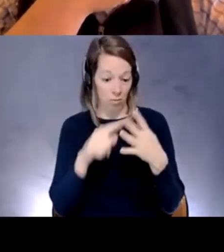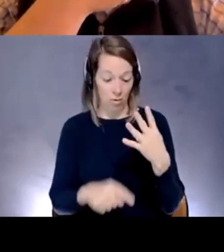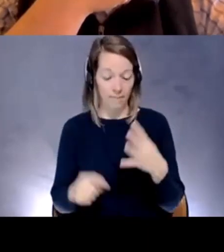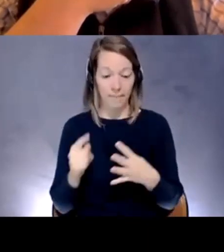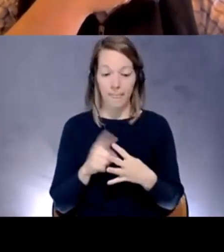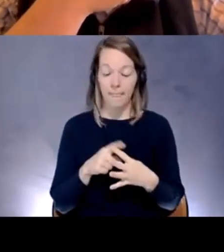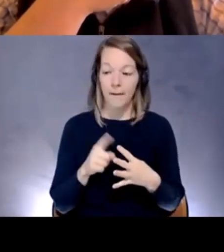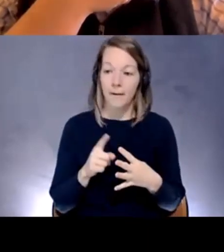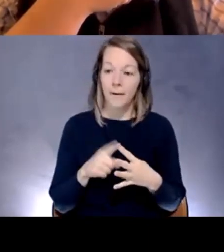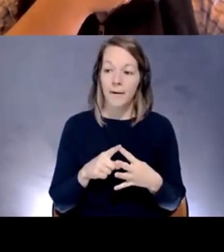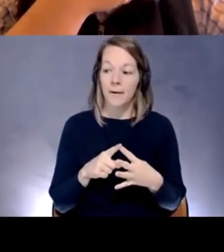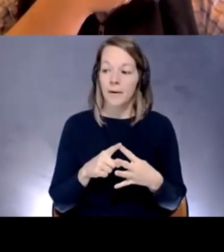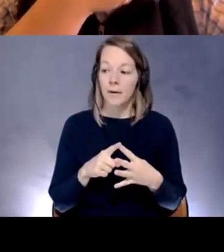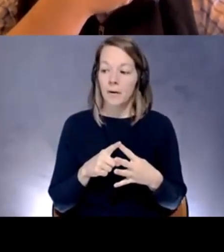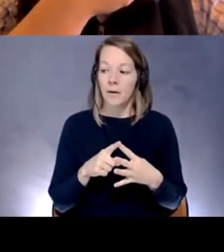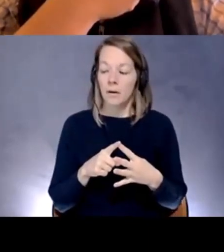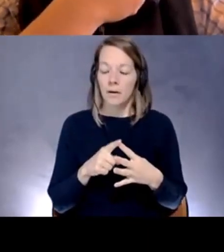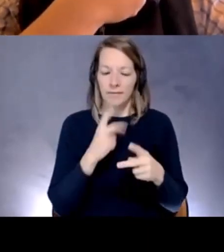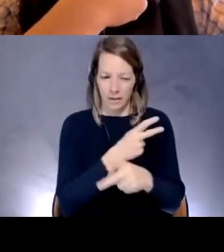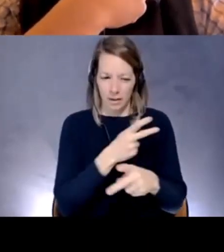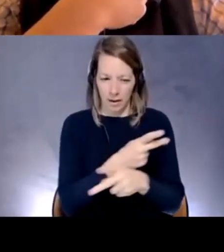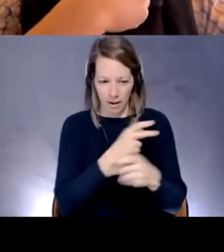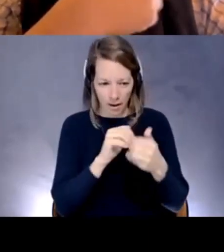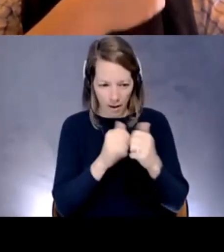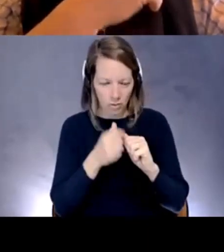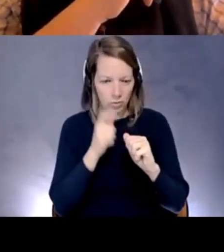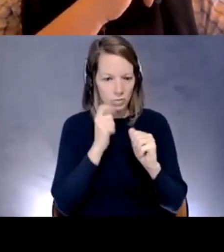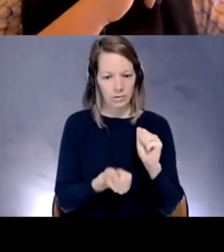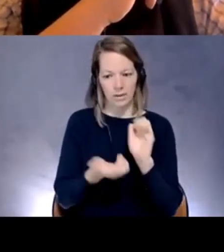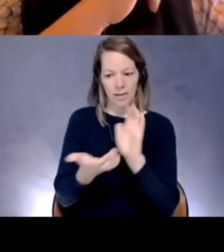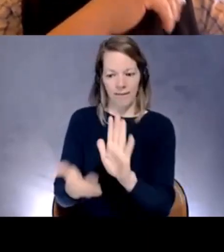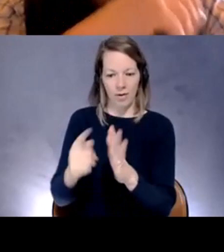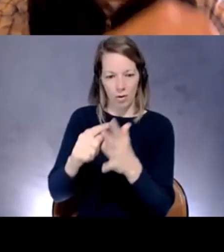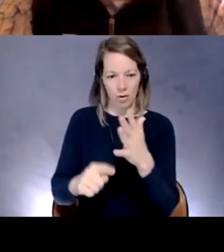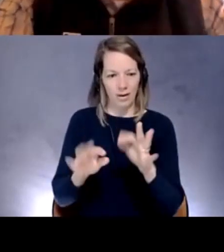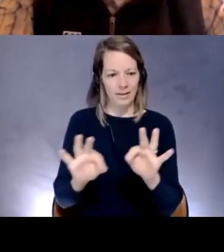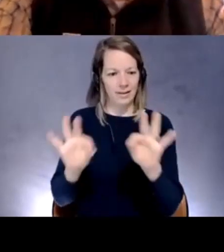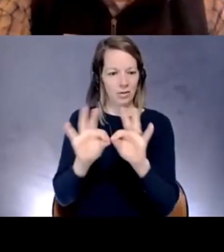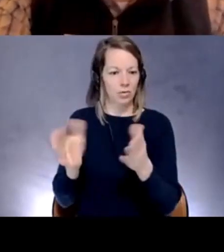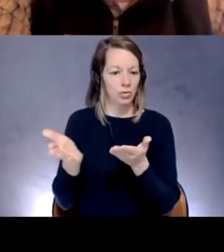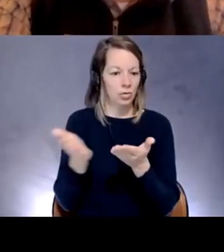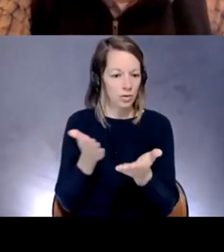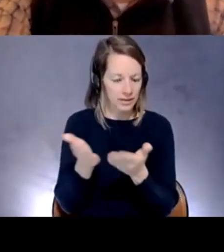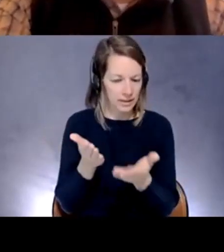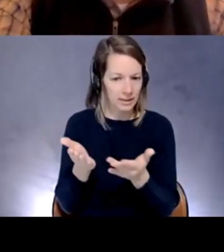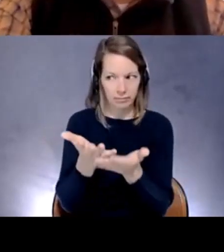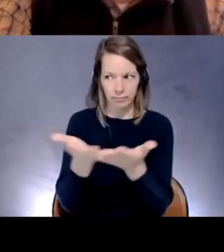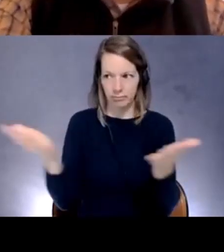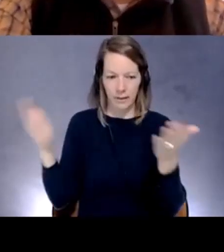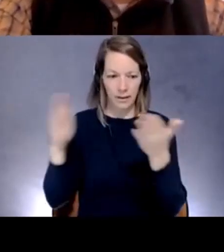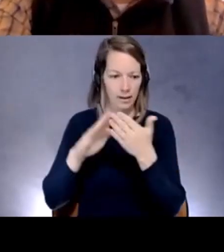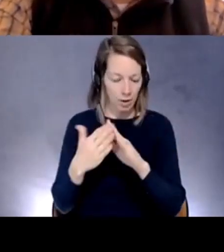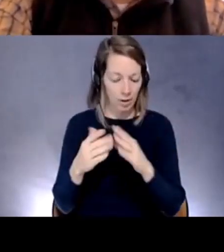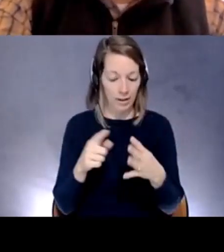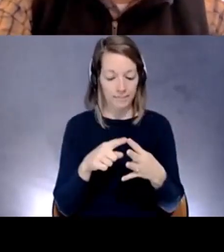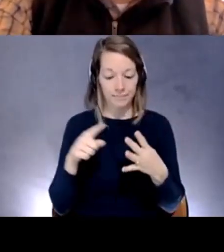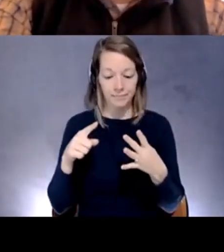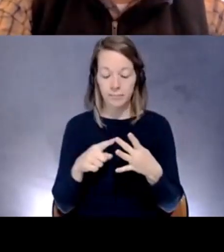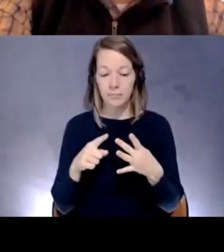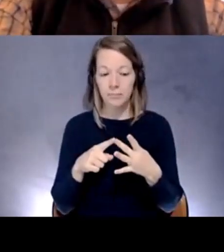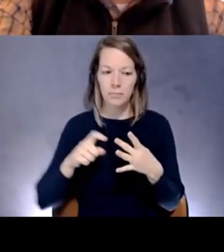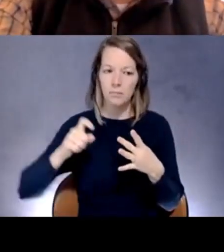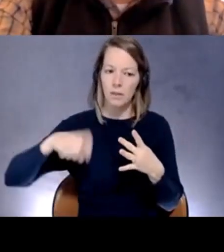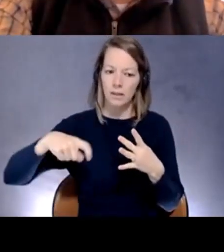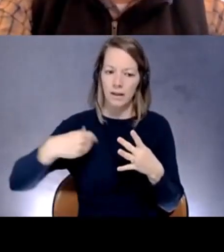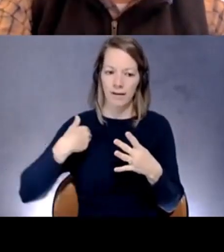is we want to find ways to make sure we're delivering those essential services in our community. Secondly, we've got to have